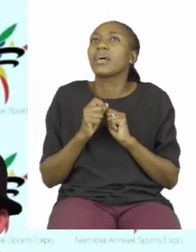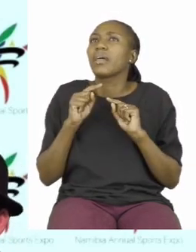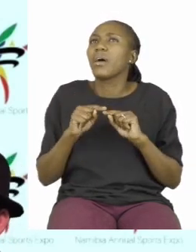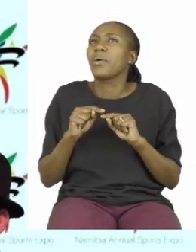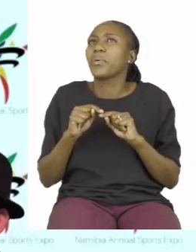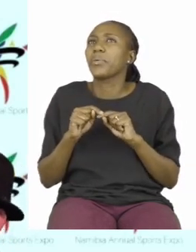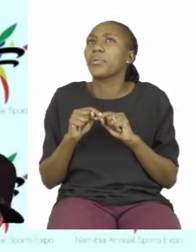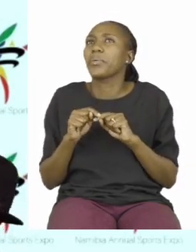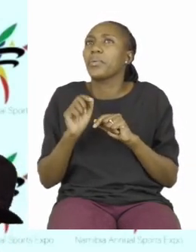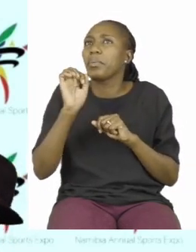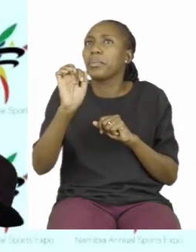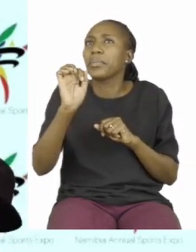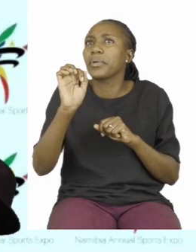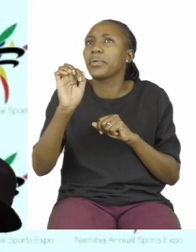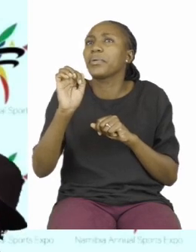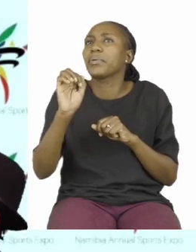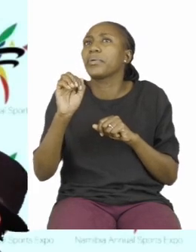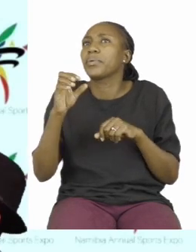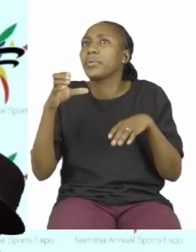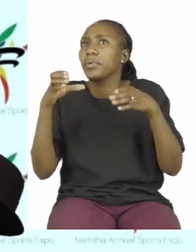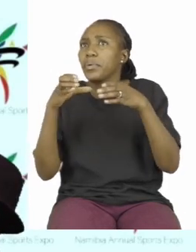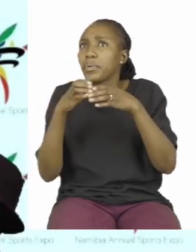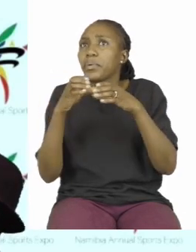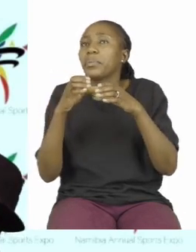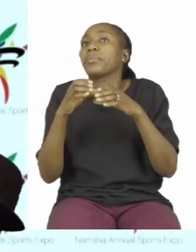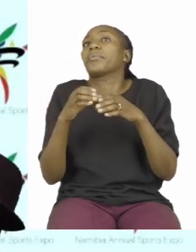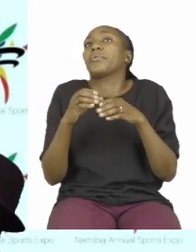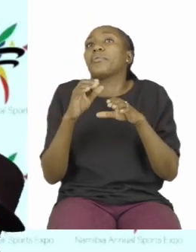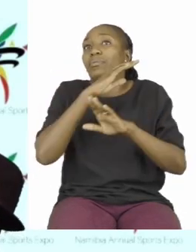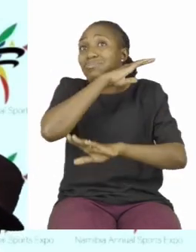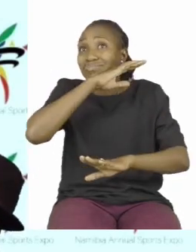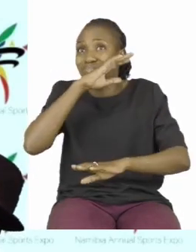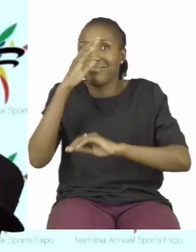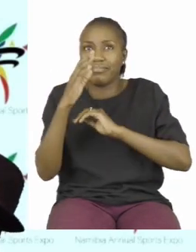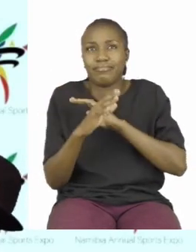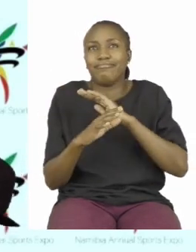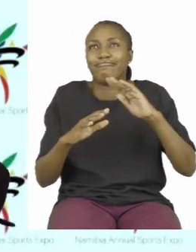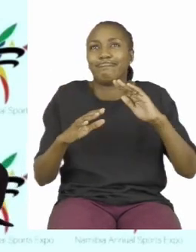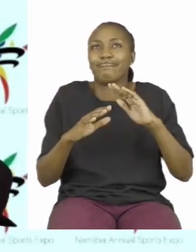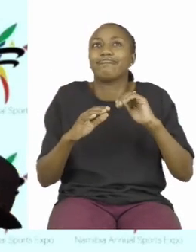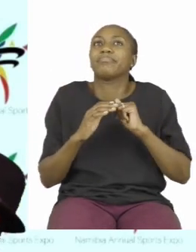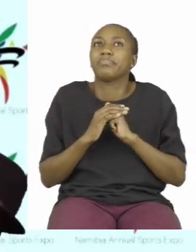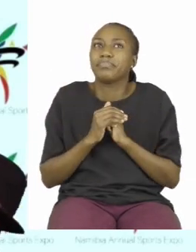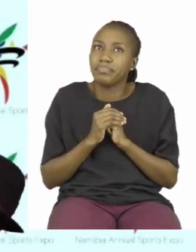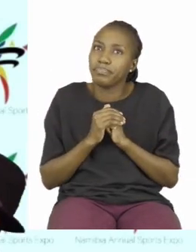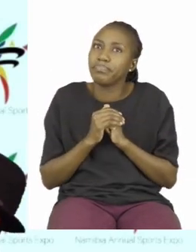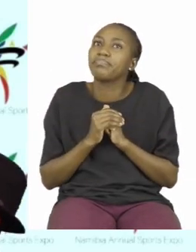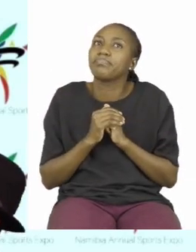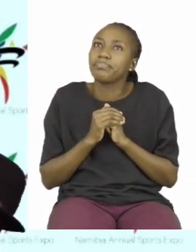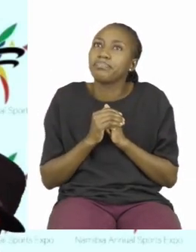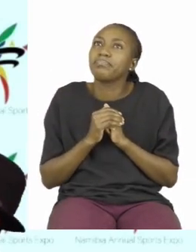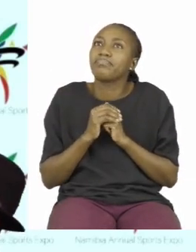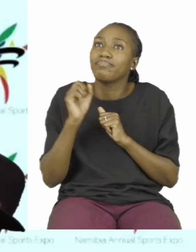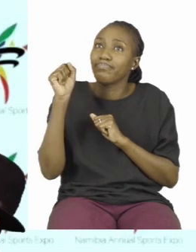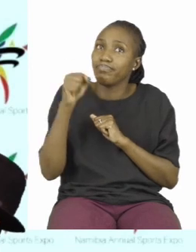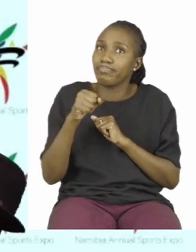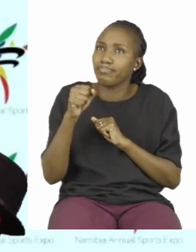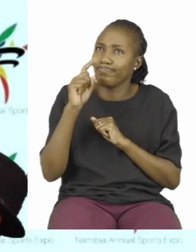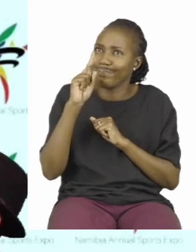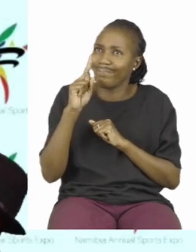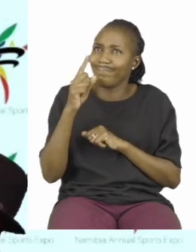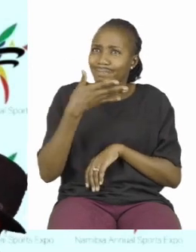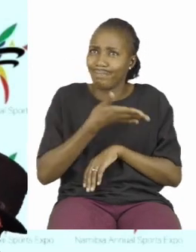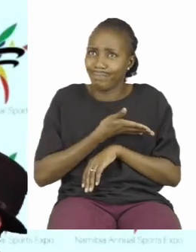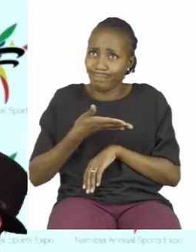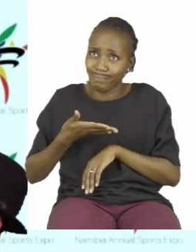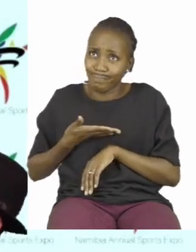body? Tell us about the processes. Okay, just to go back on the previous question, sorry, Otis. Yes. There was one lady of ours which